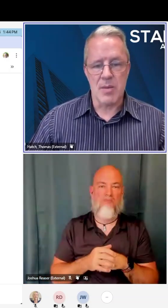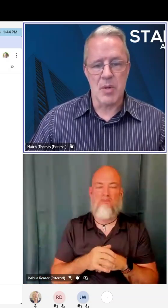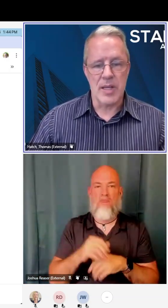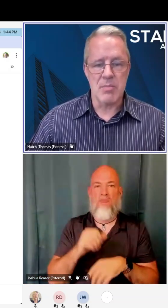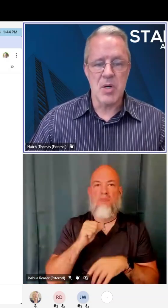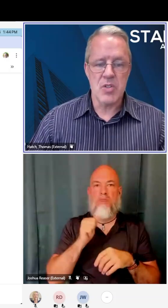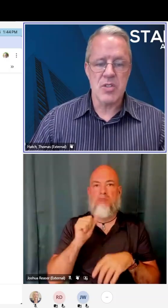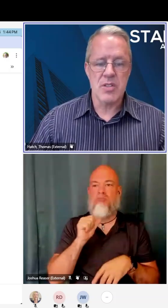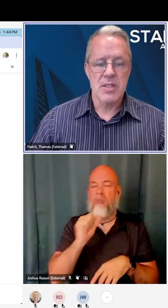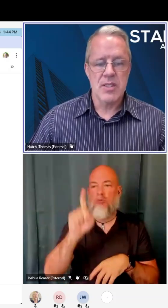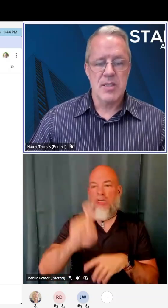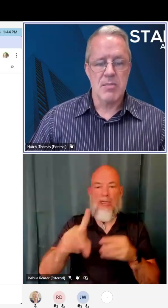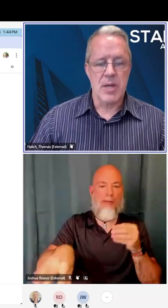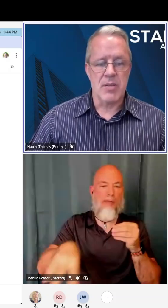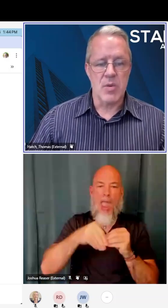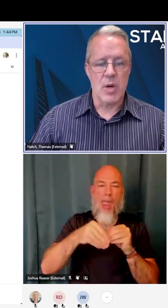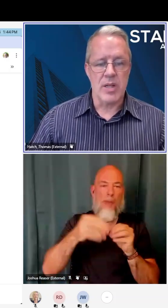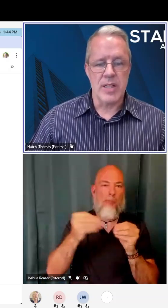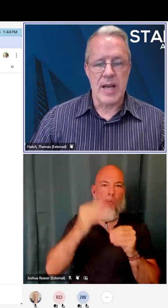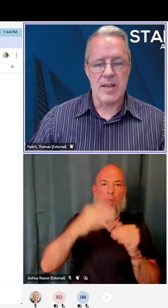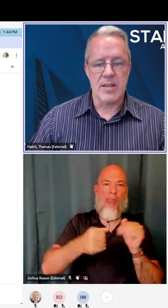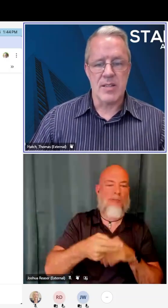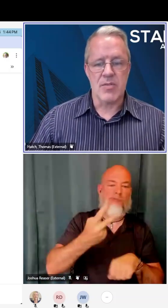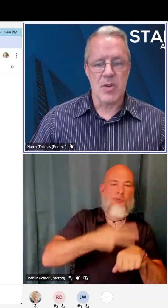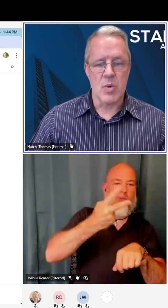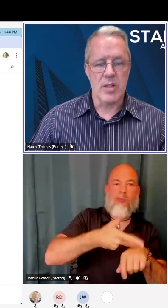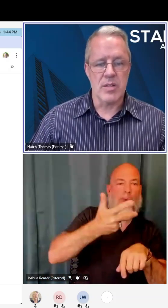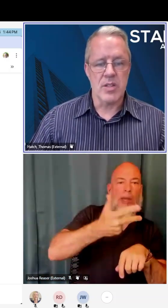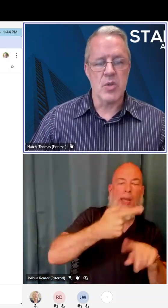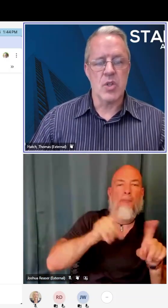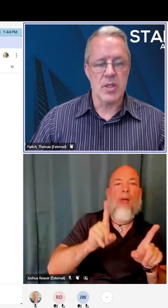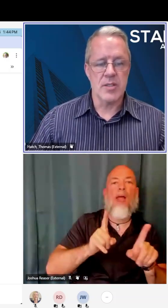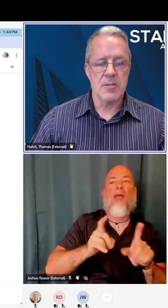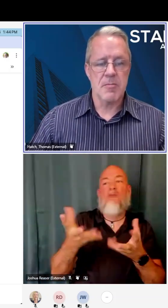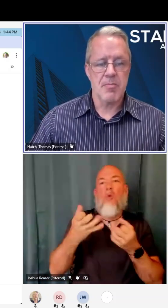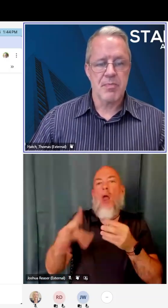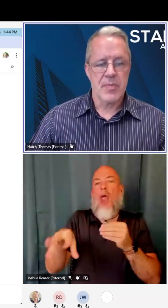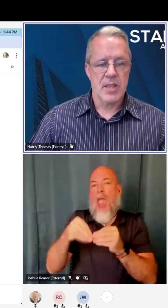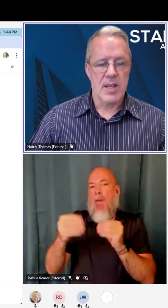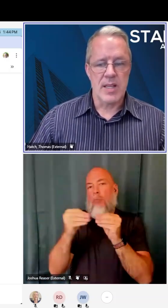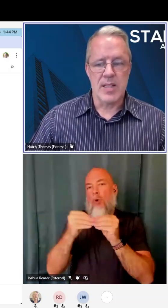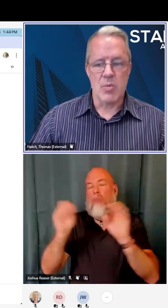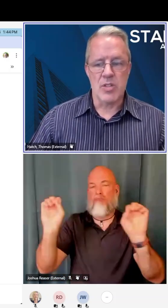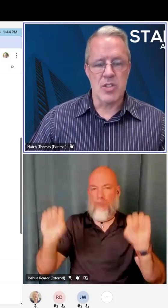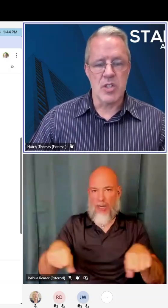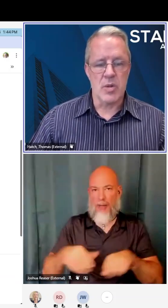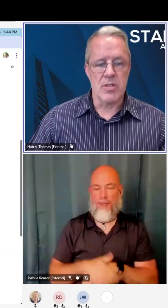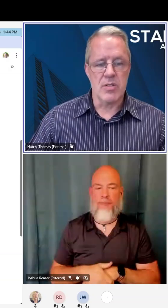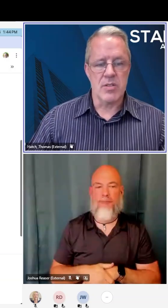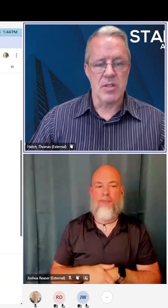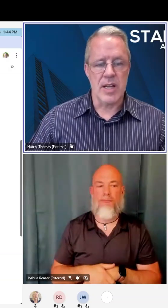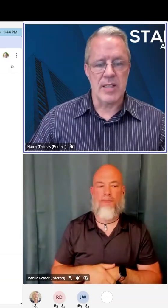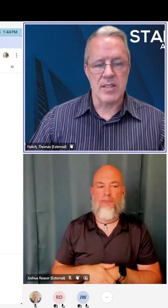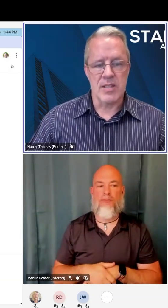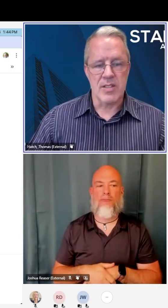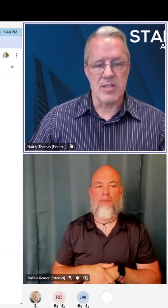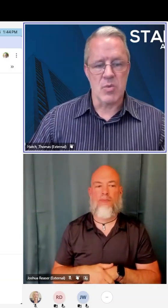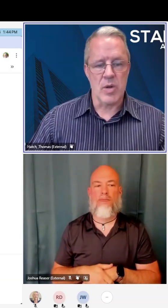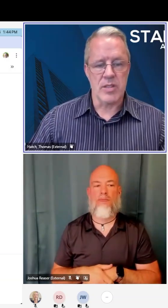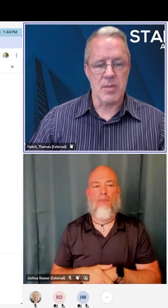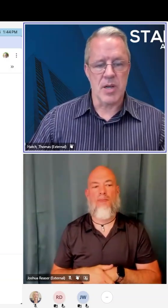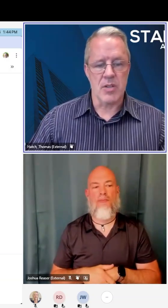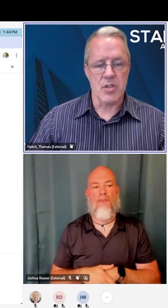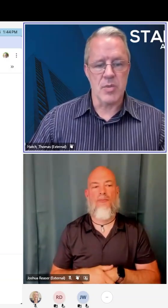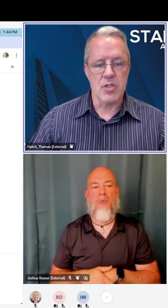more than a couple at most, but if you wanted to add a different one, you could. And then once you would select, in this